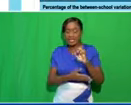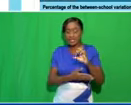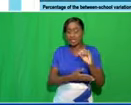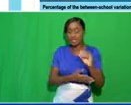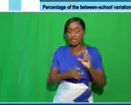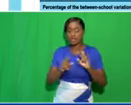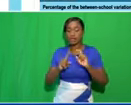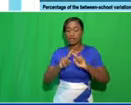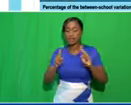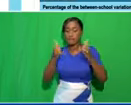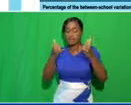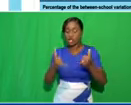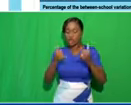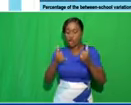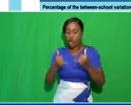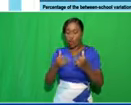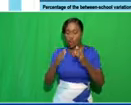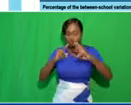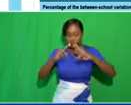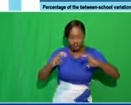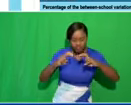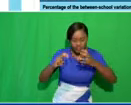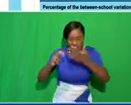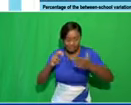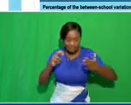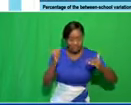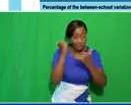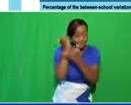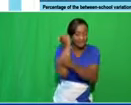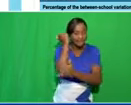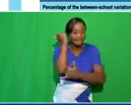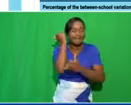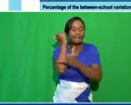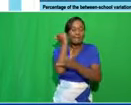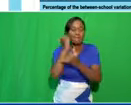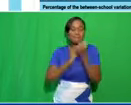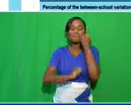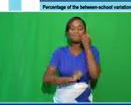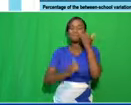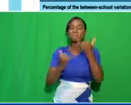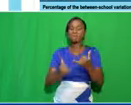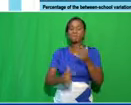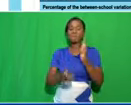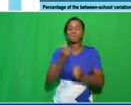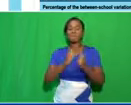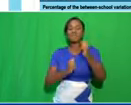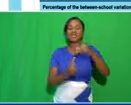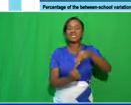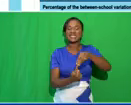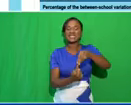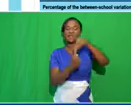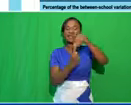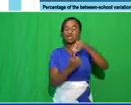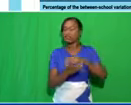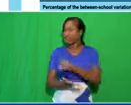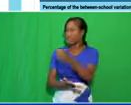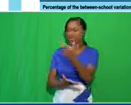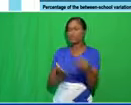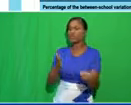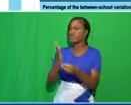as we go into the countries, we realize that Trinidad stands unique. Anything you want to add to that, Dr.